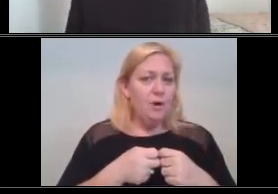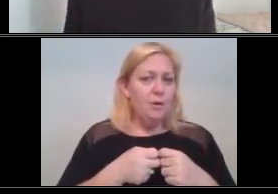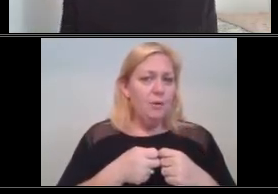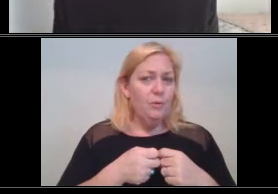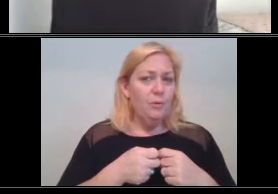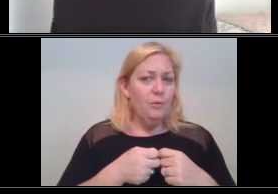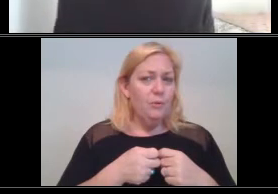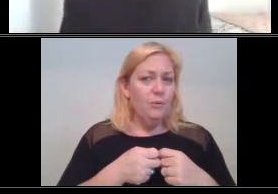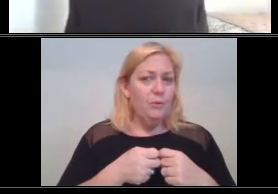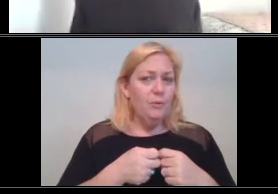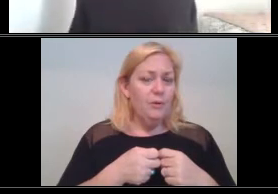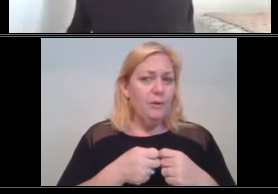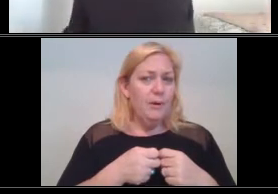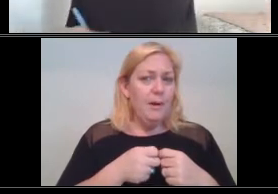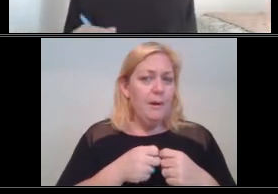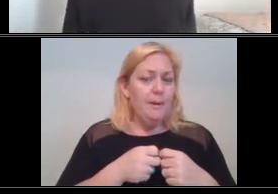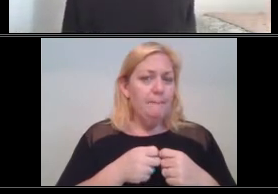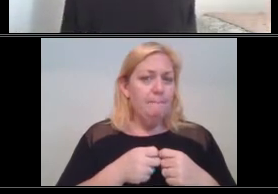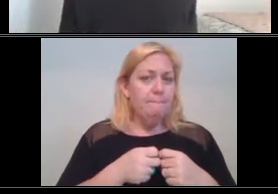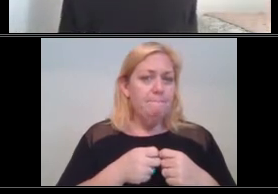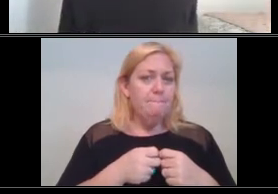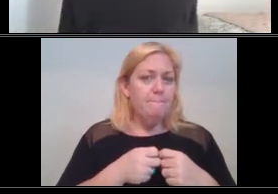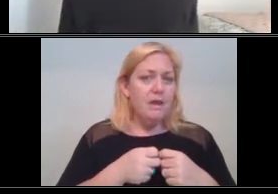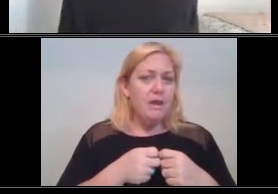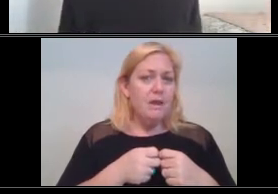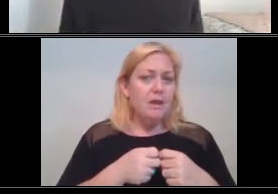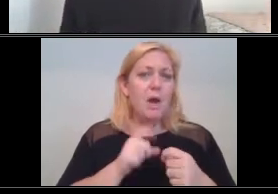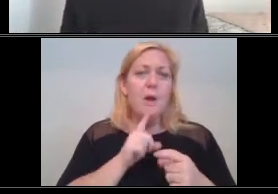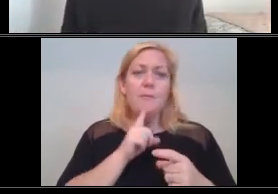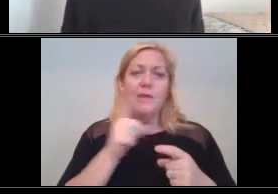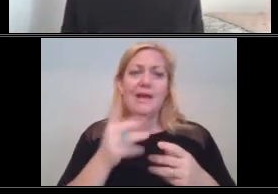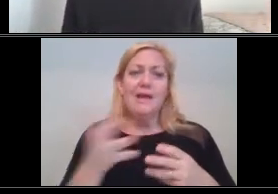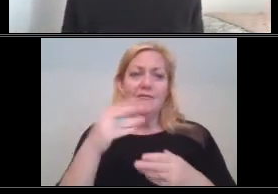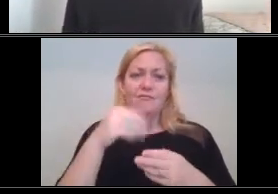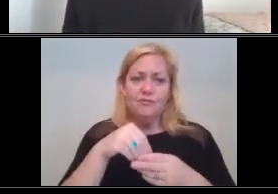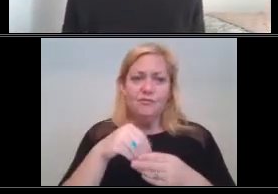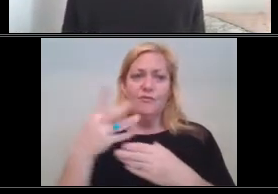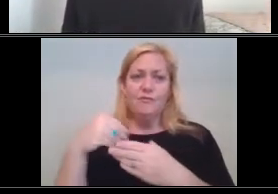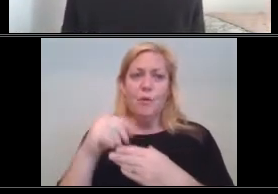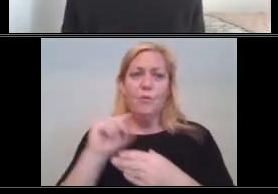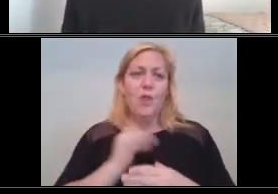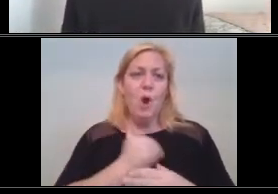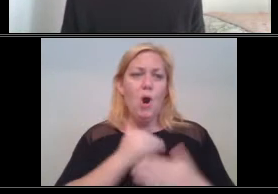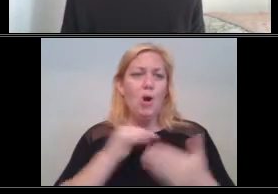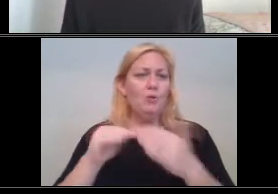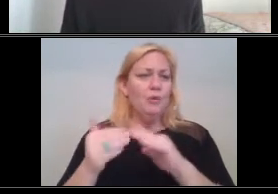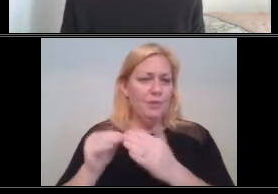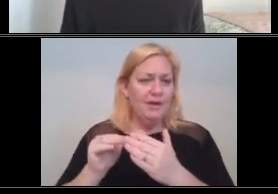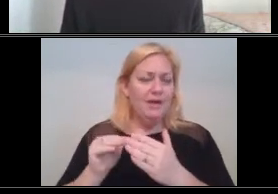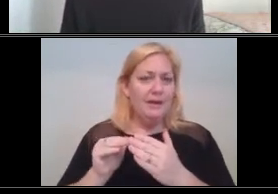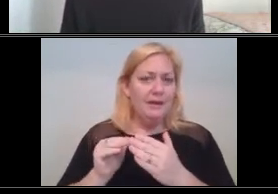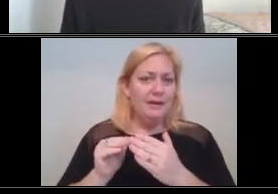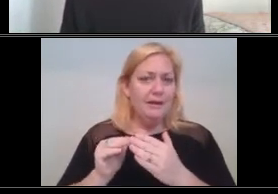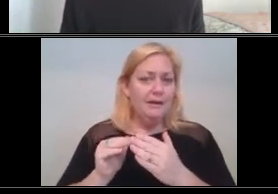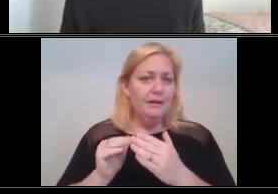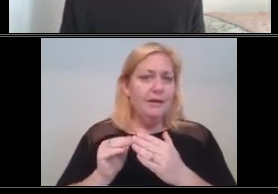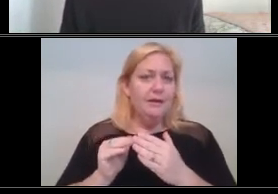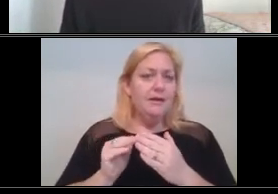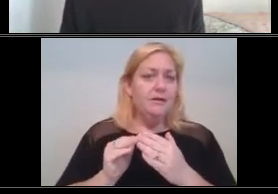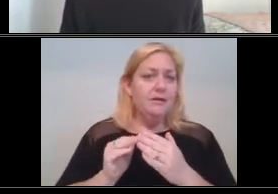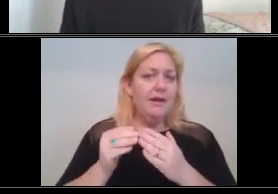being judgmental with our community and the way in general the perception that